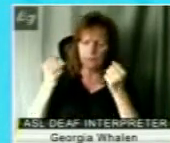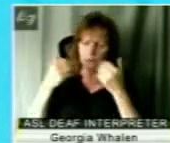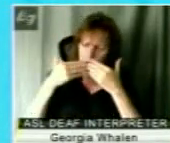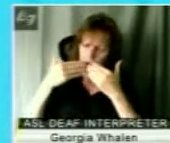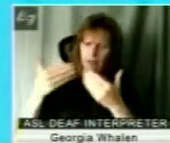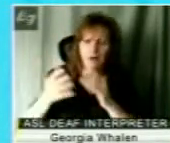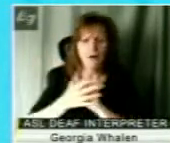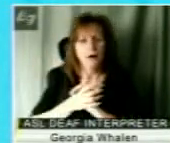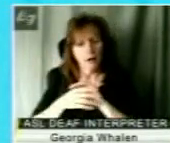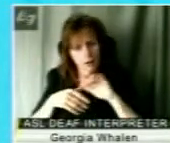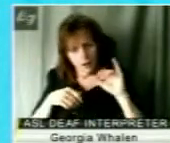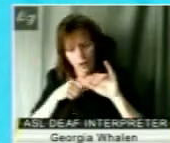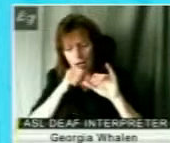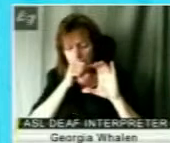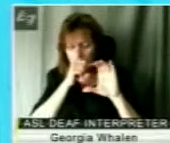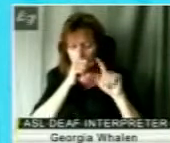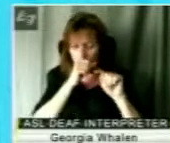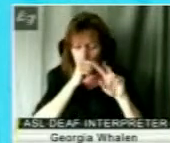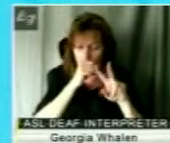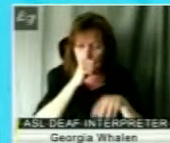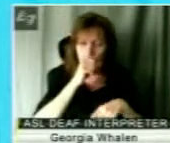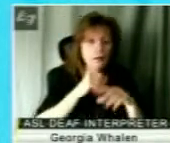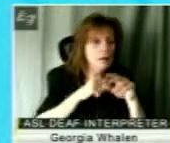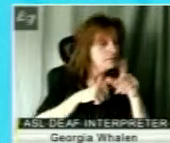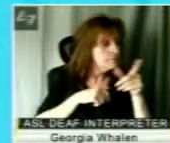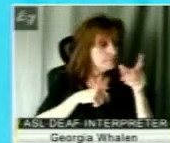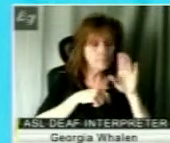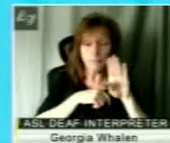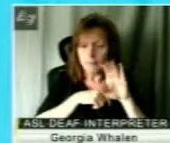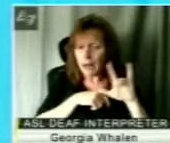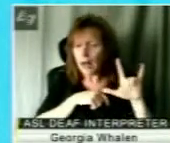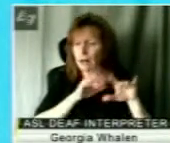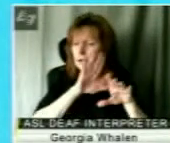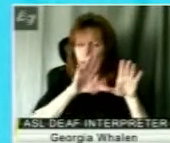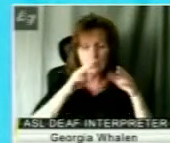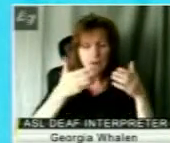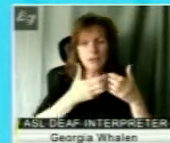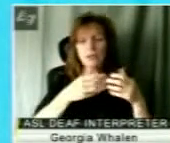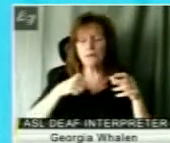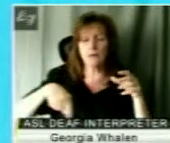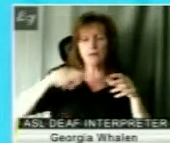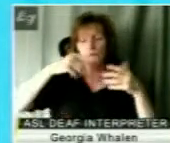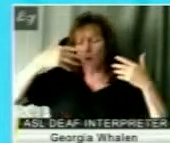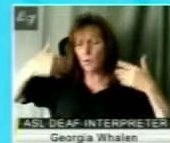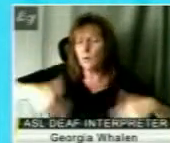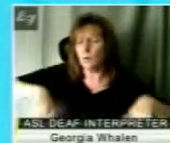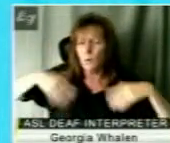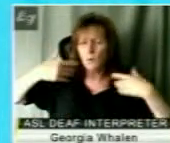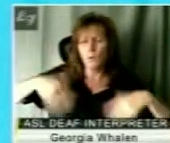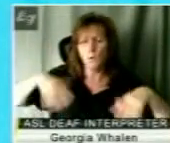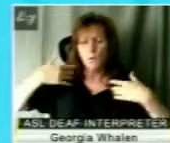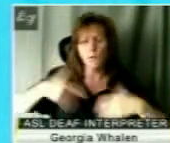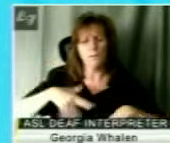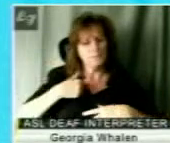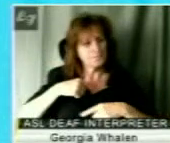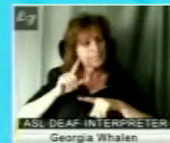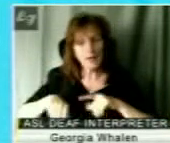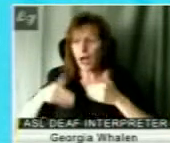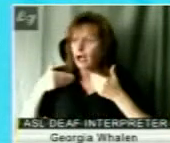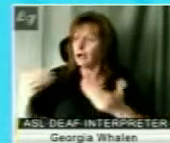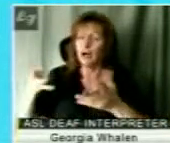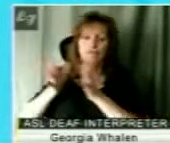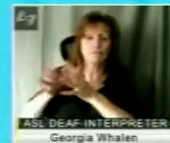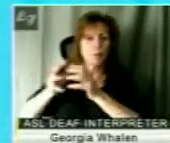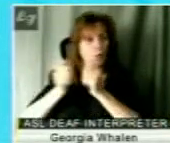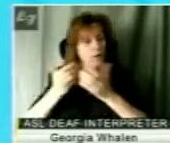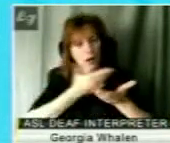of course, Cable 14 and Bill Custers and the entire team. We couldn't do any of this without you. And of course, again, our essential workers out there that